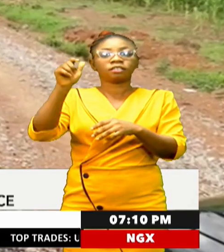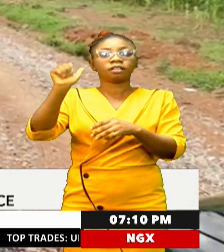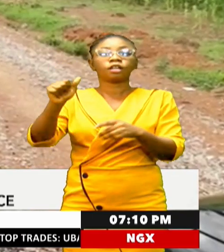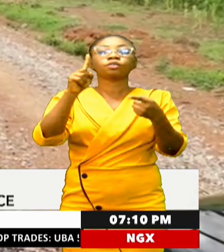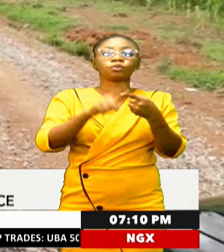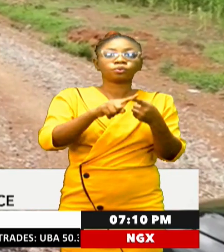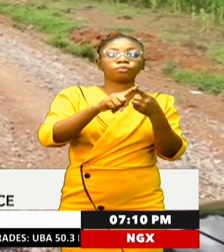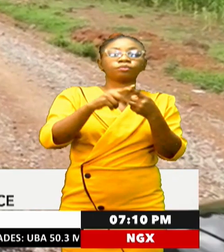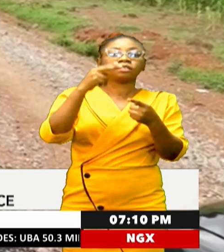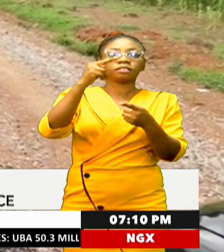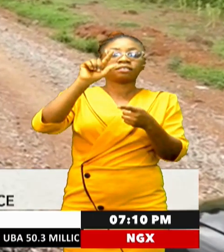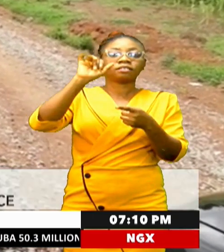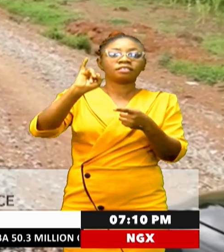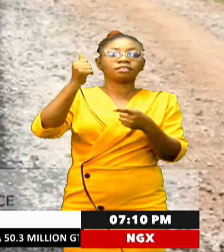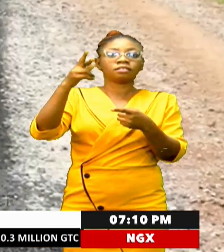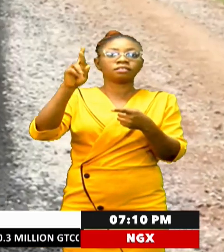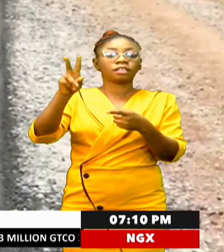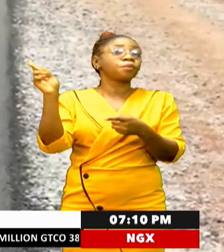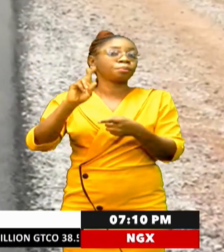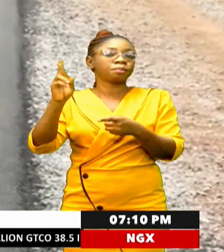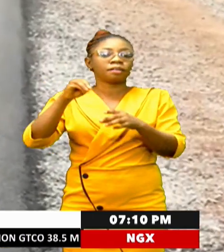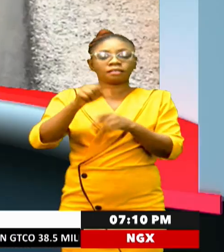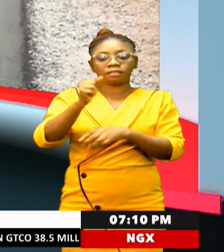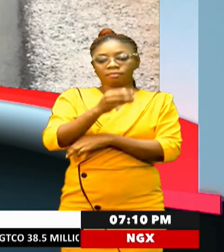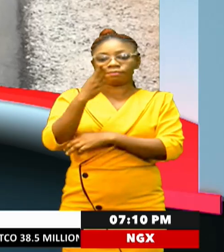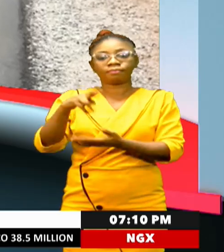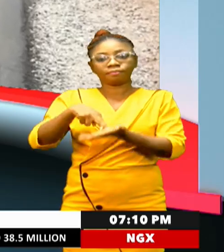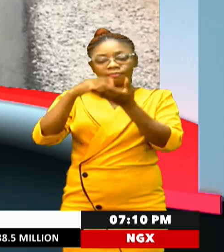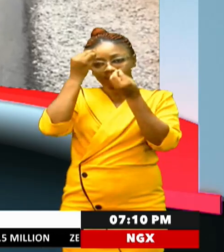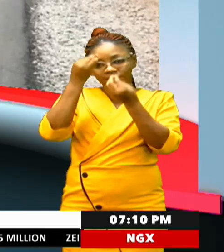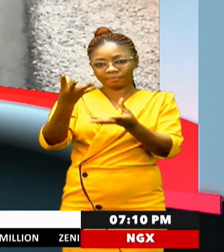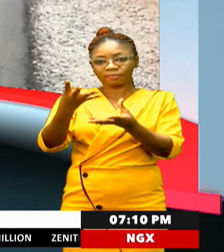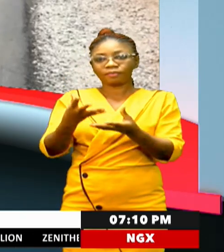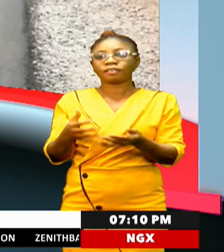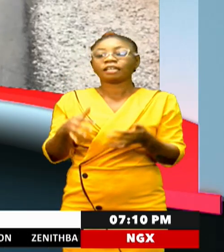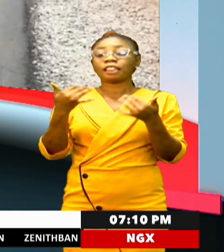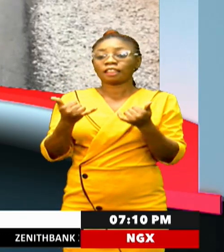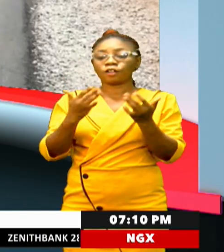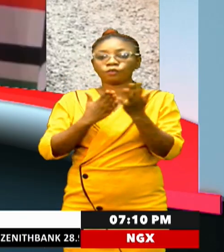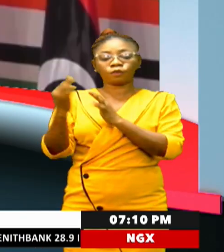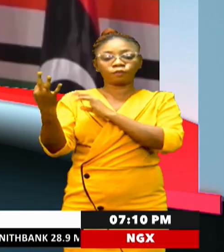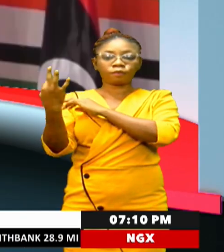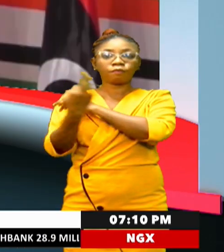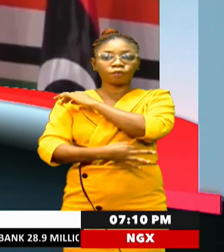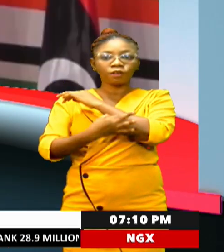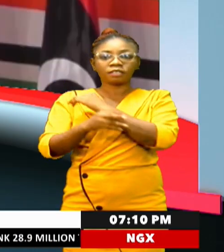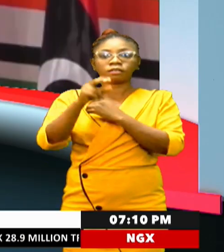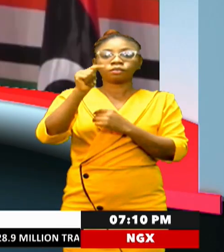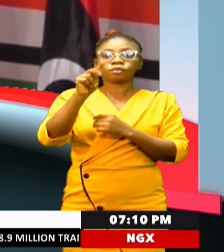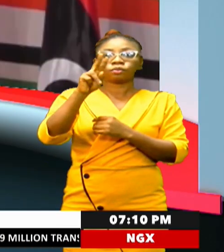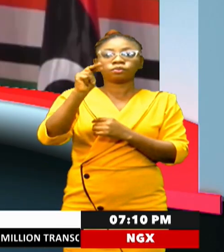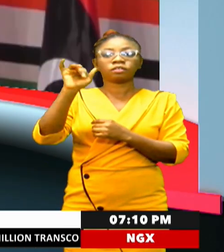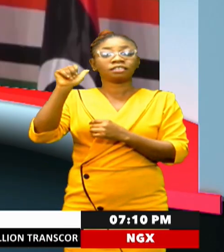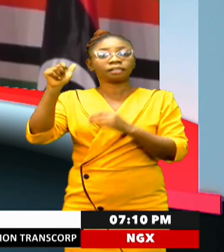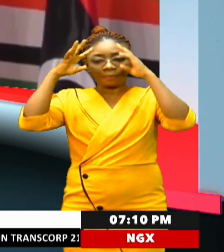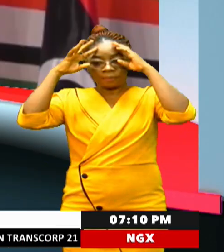In Abuja, Abdullahi Mohammed, NTA News. Now to the foreign scene, Tunisian president has